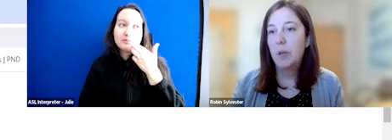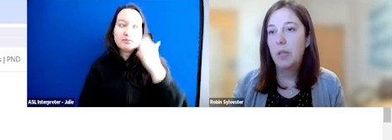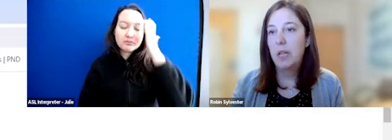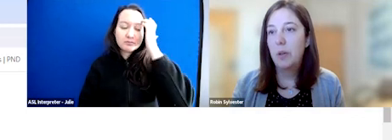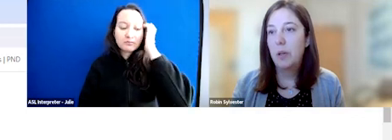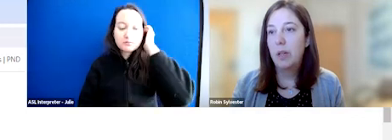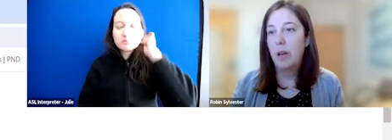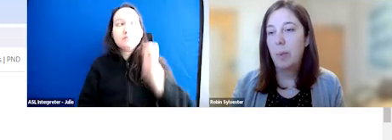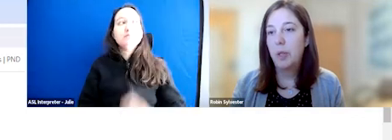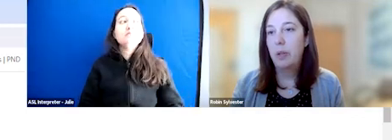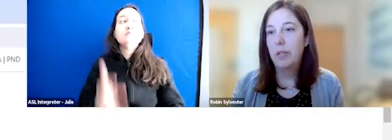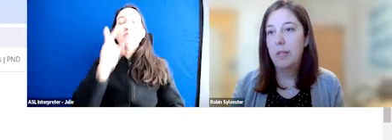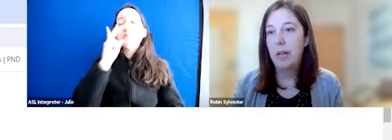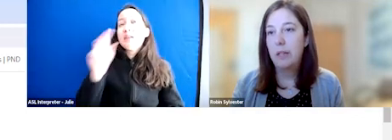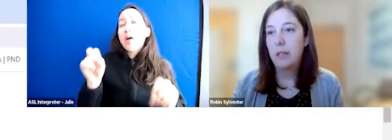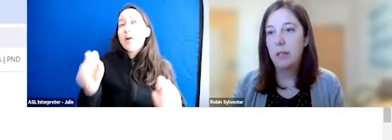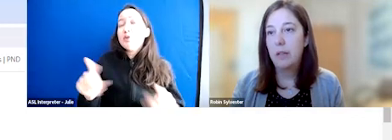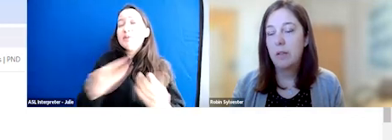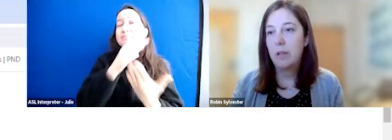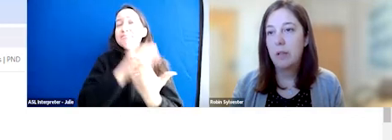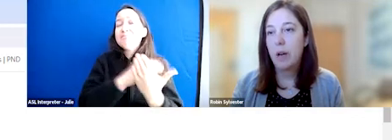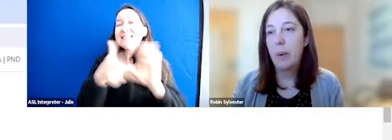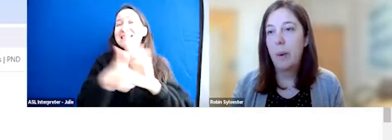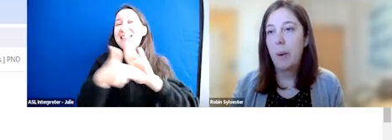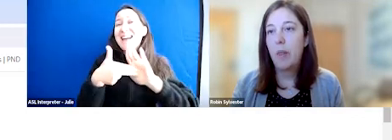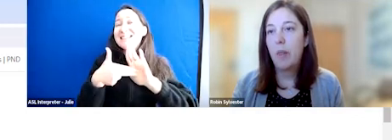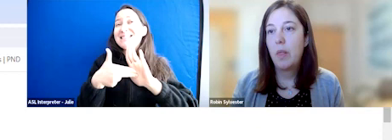I'm also going to take a look at the opportunity status here.